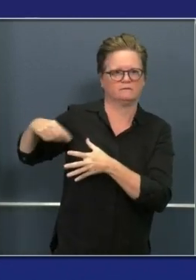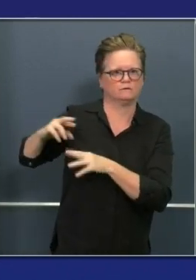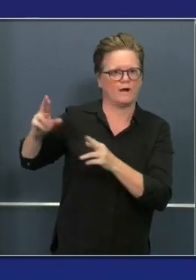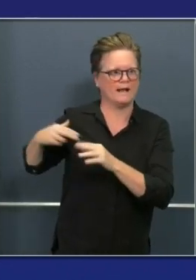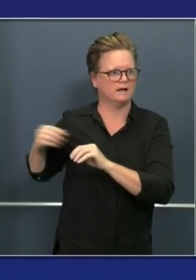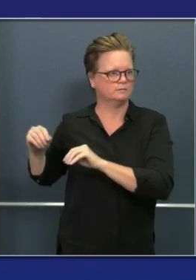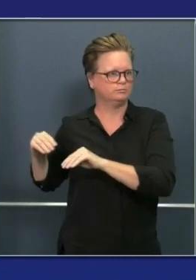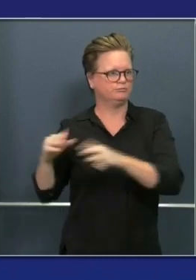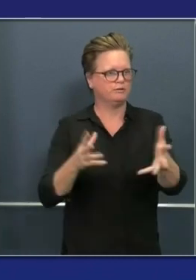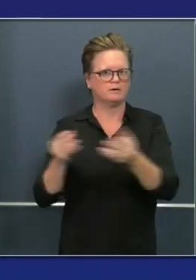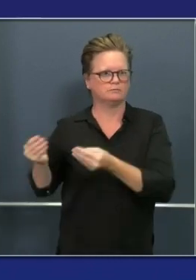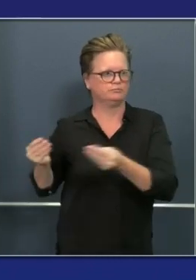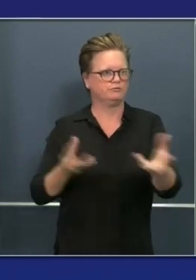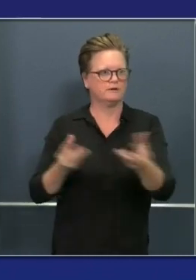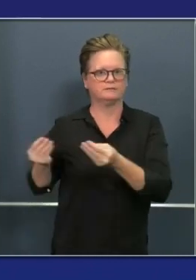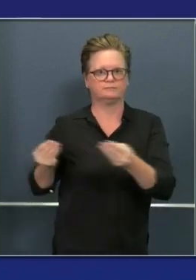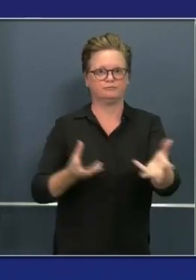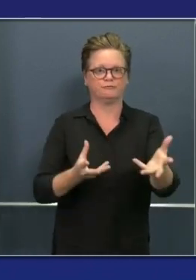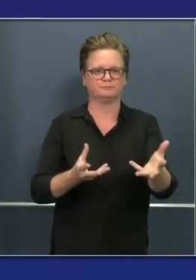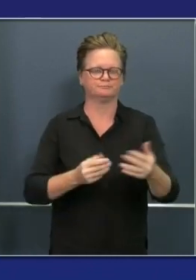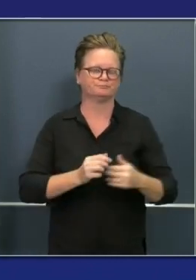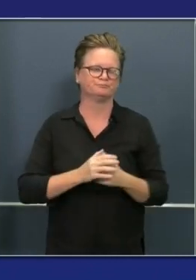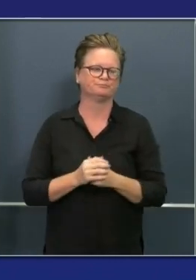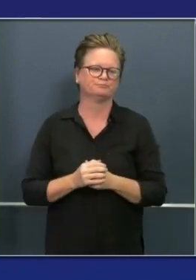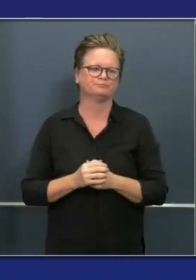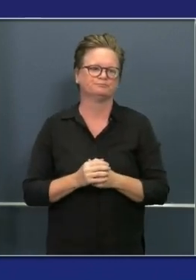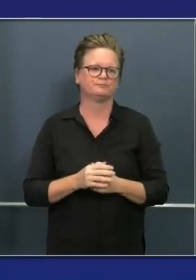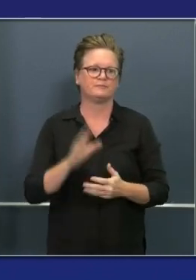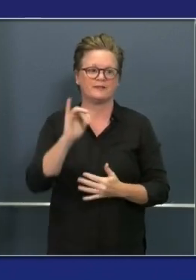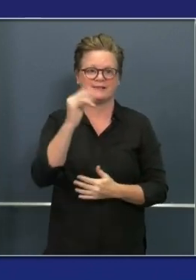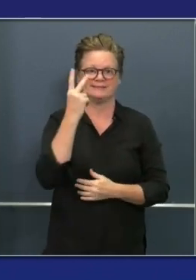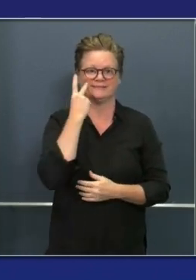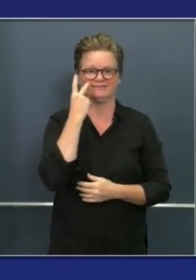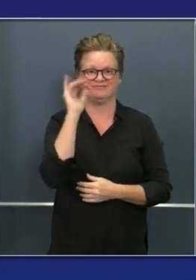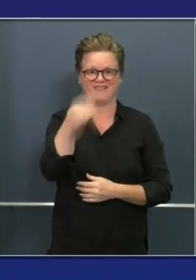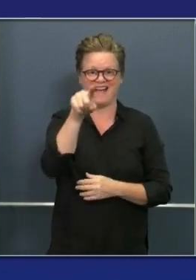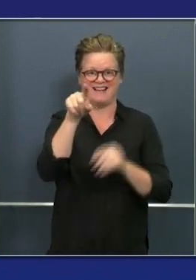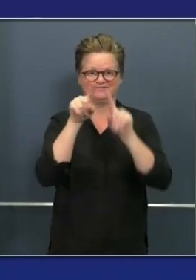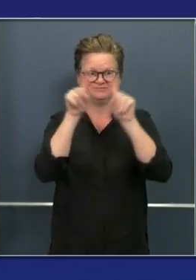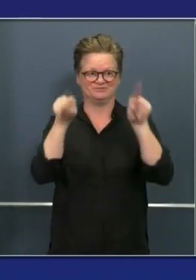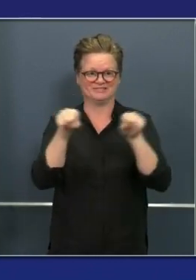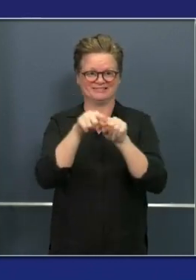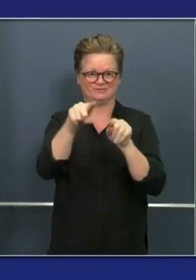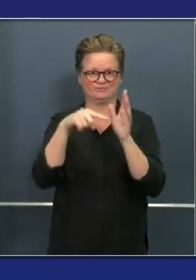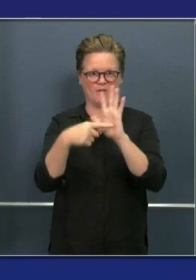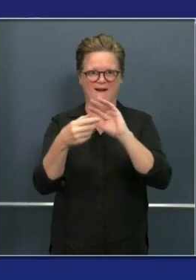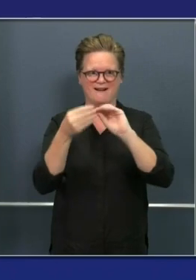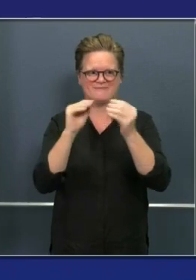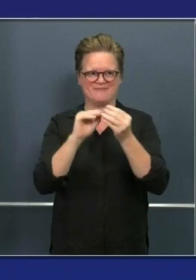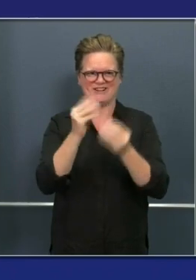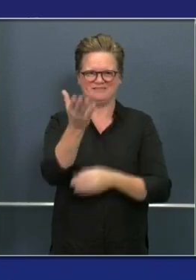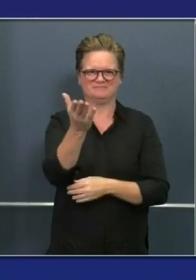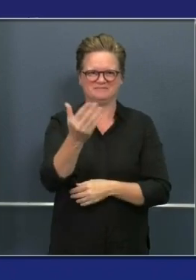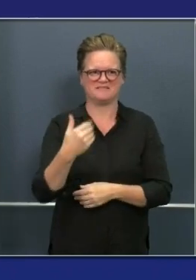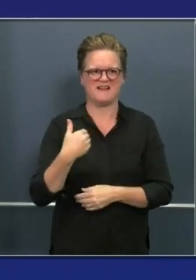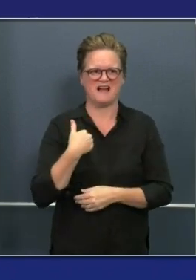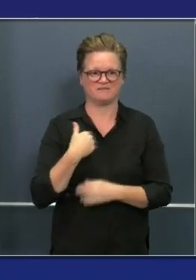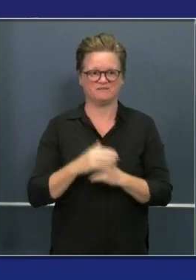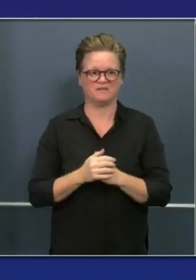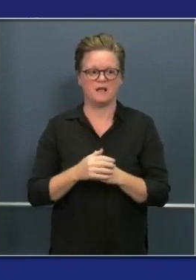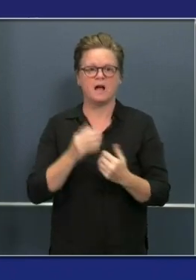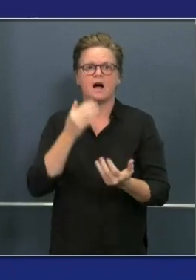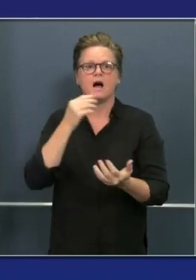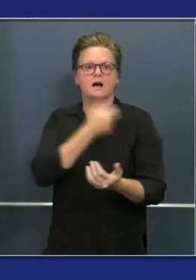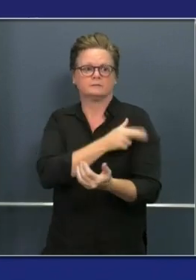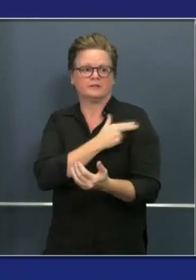can see specifically in this graph, over 52,000, close to 53,000 surge beds we have now